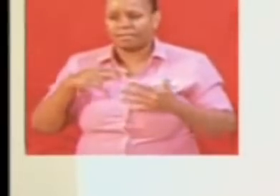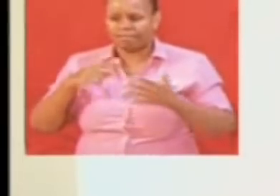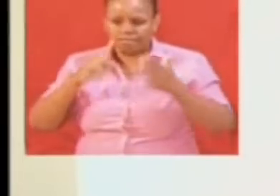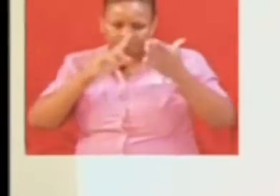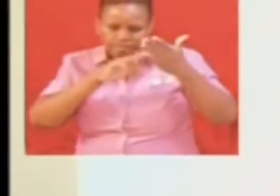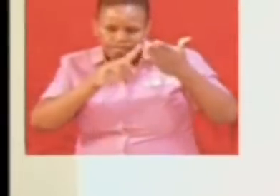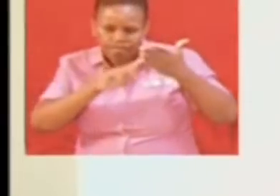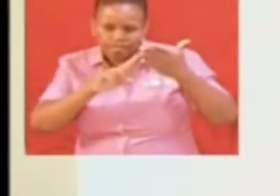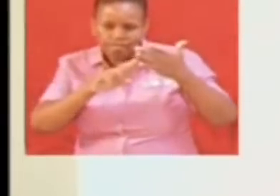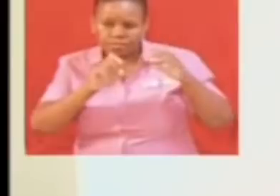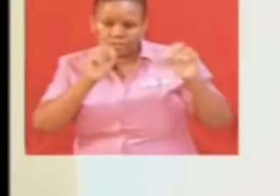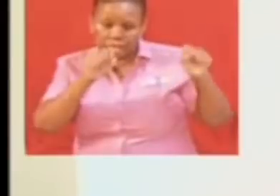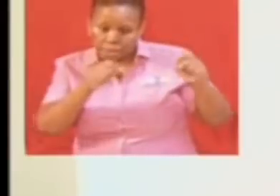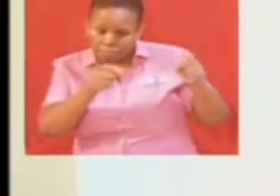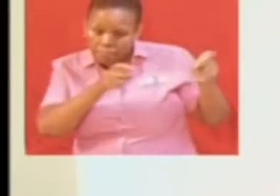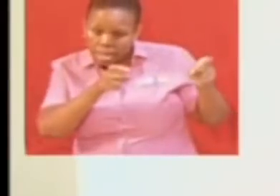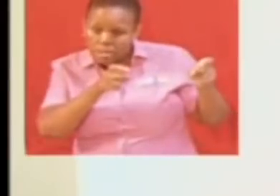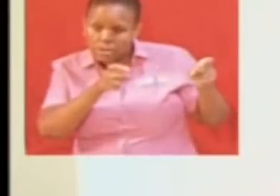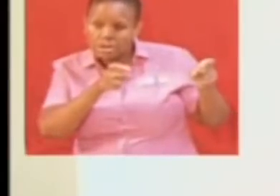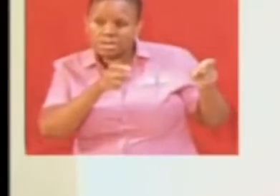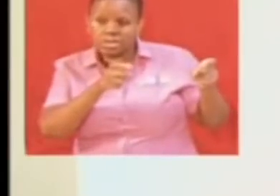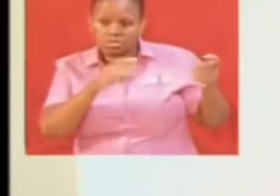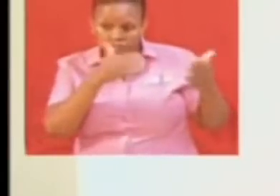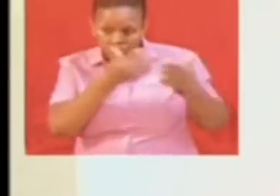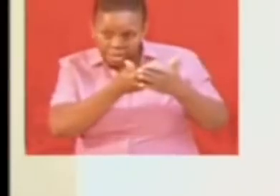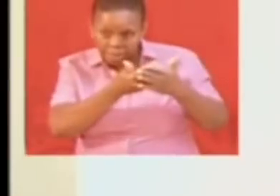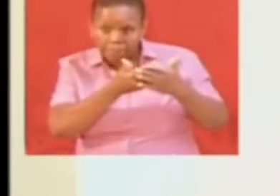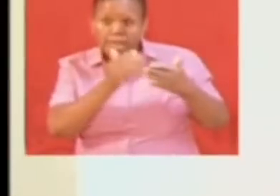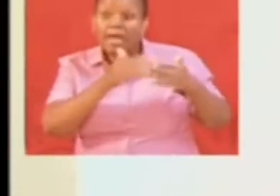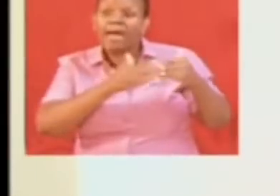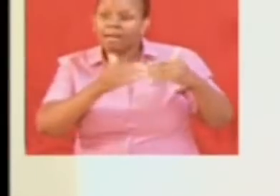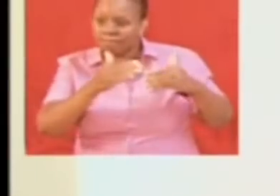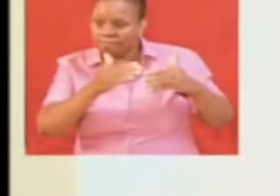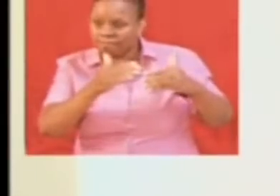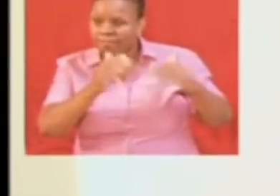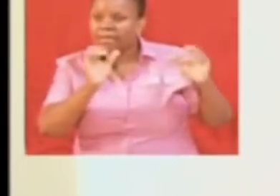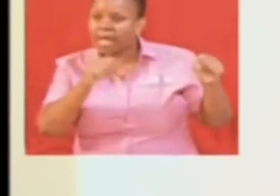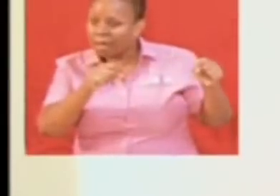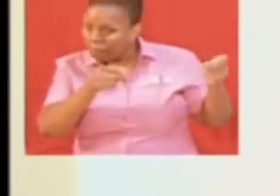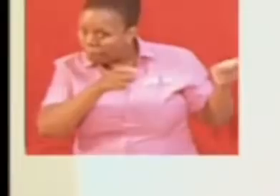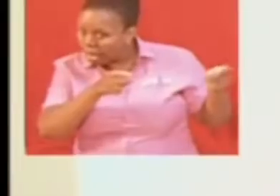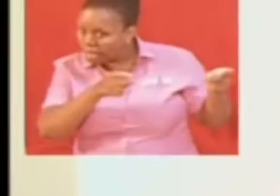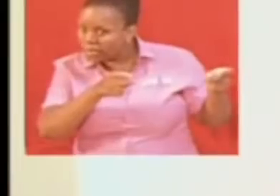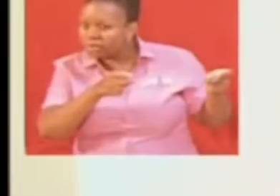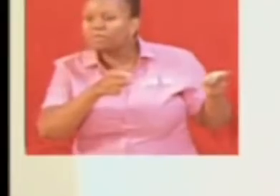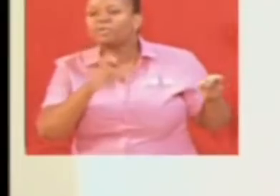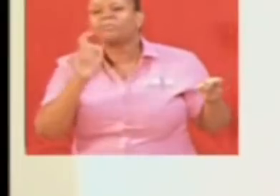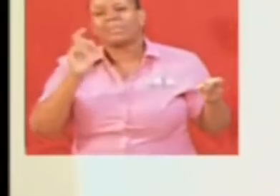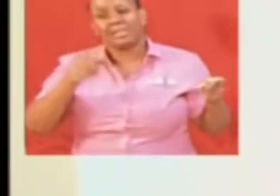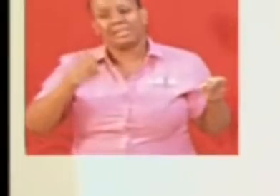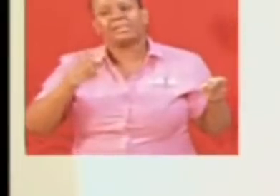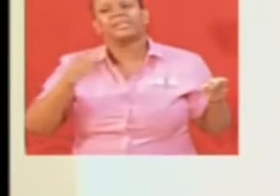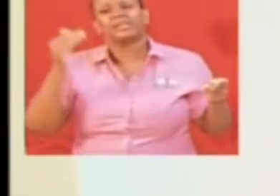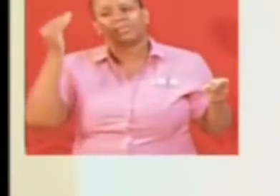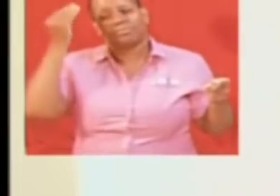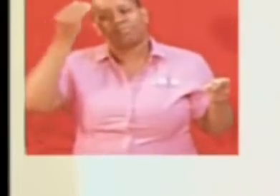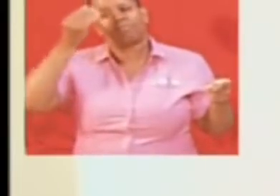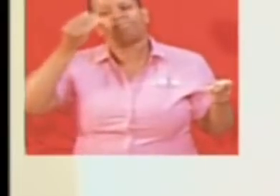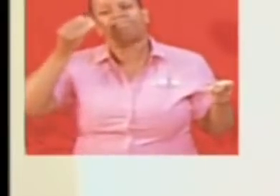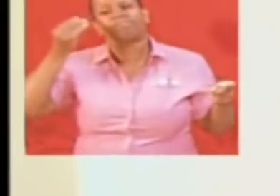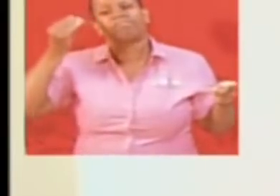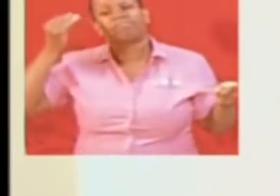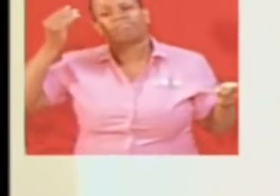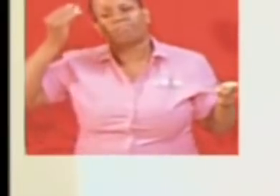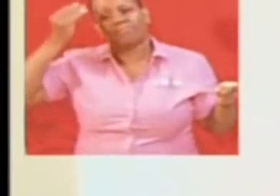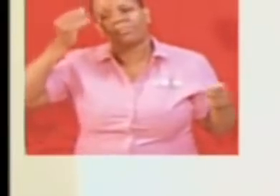are. But the ministry will be making decisions based on what is available. For example, if a person calls in from, say,